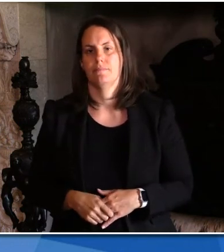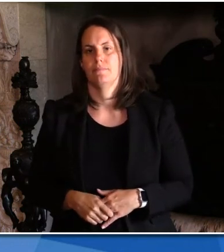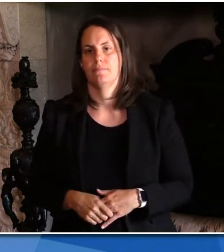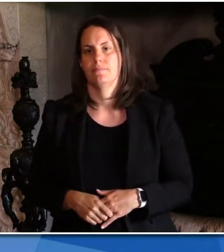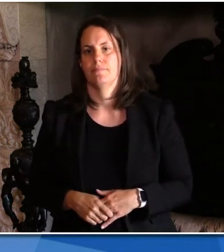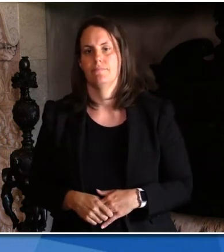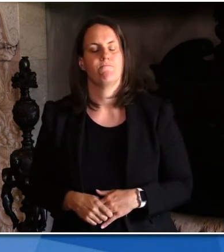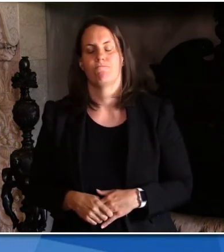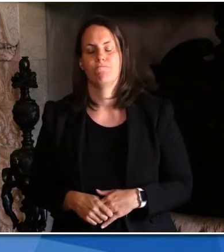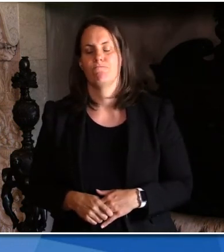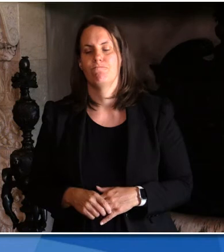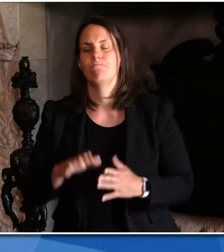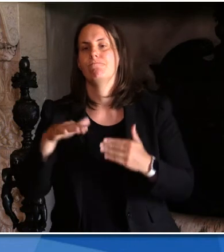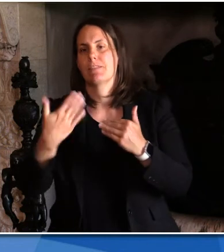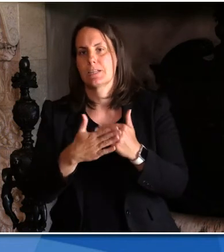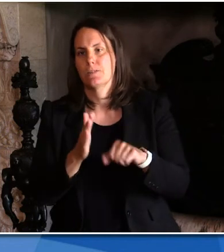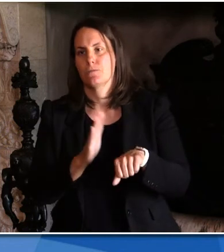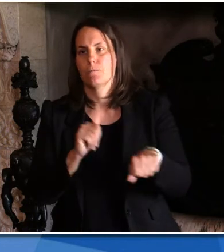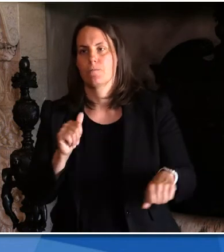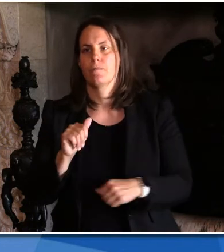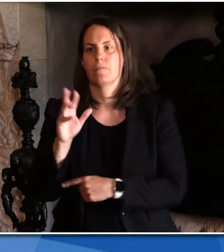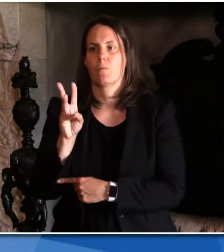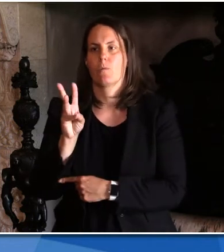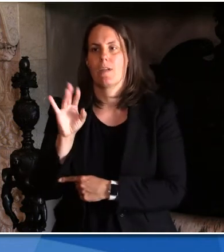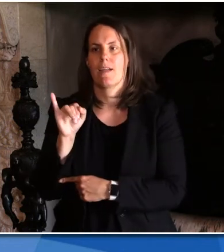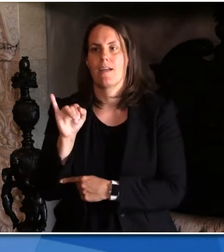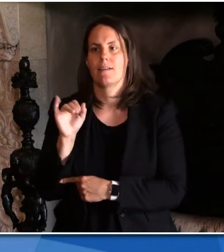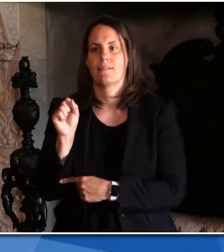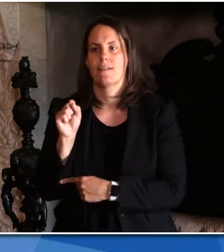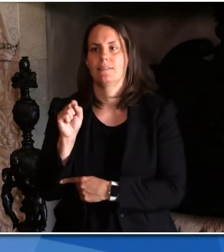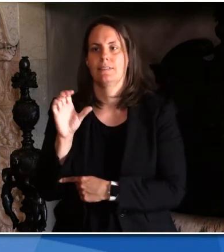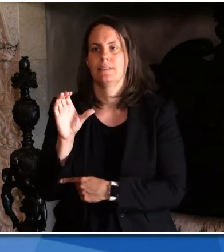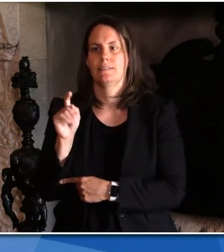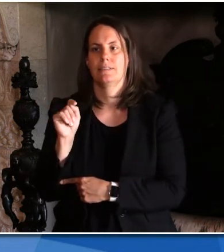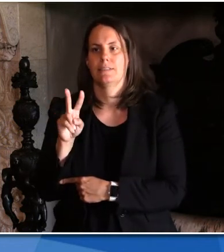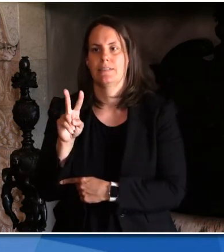And we'll move on to WISC TV in Madison. WISC.